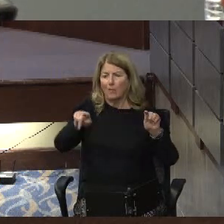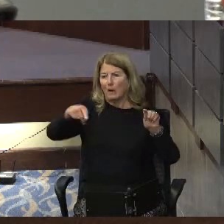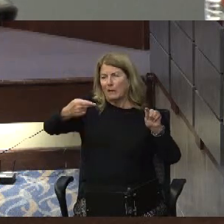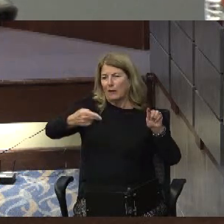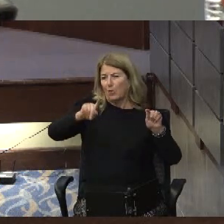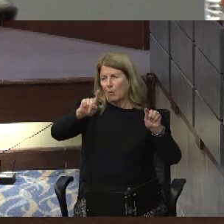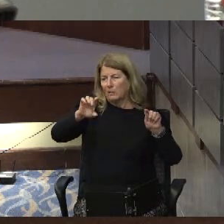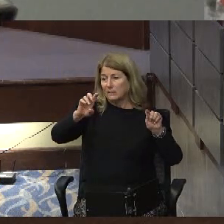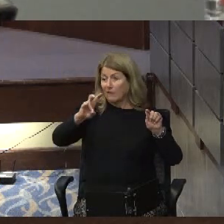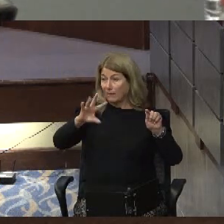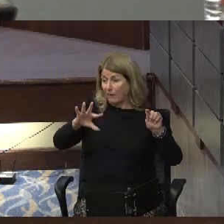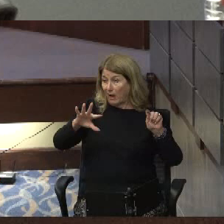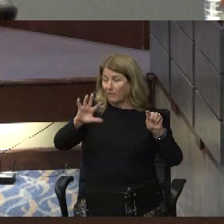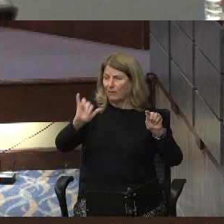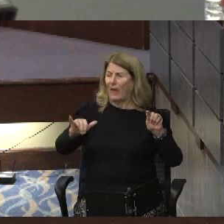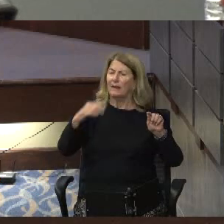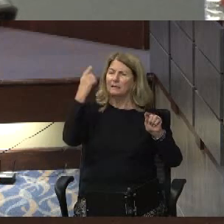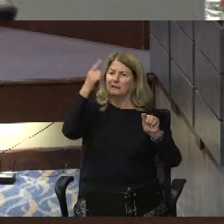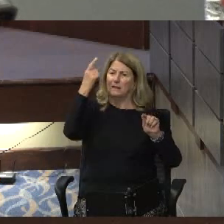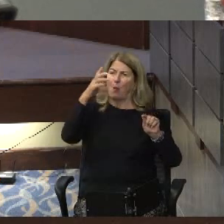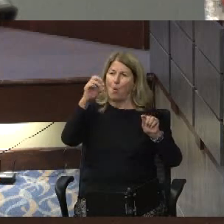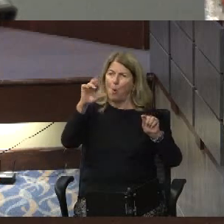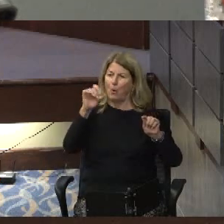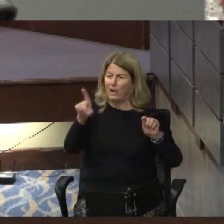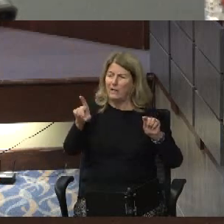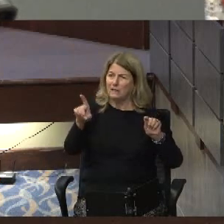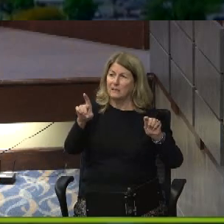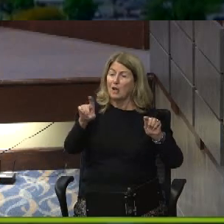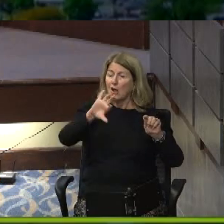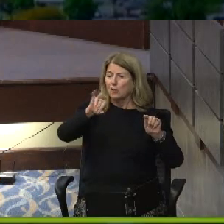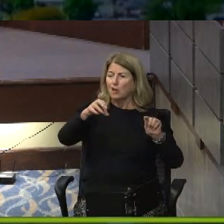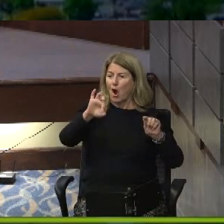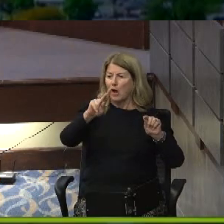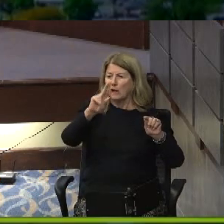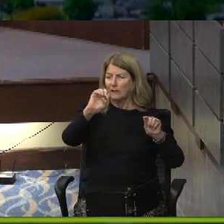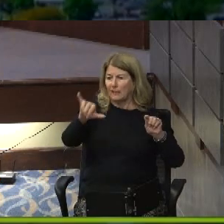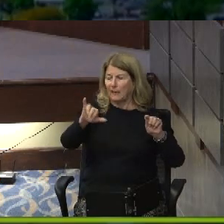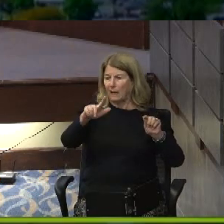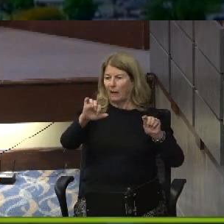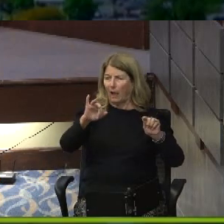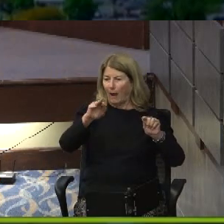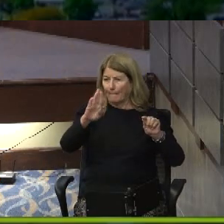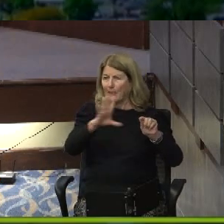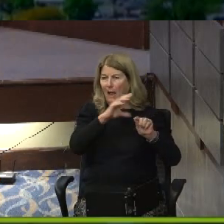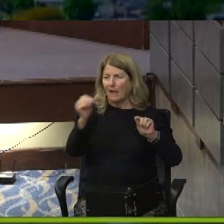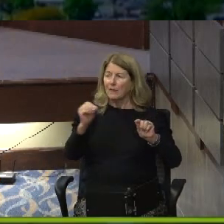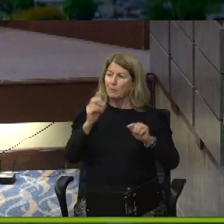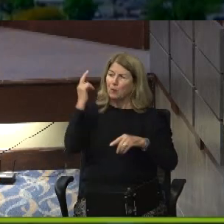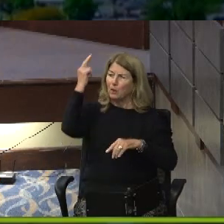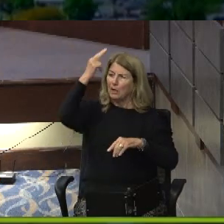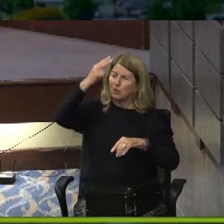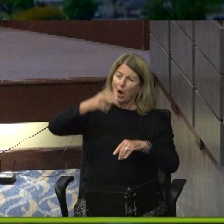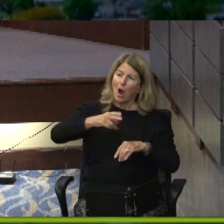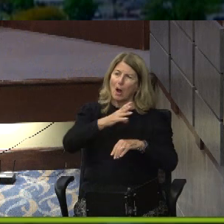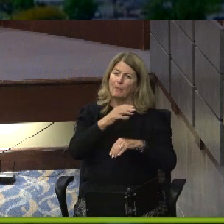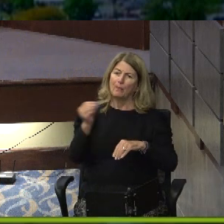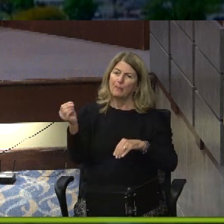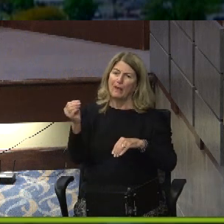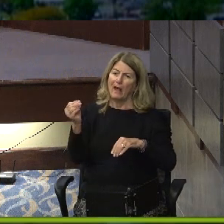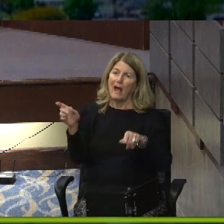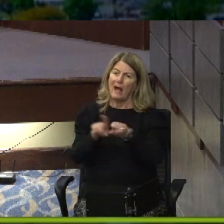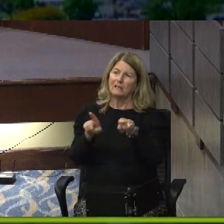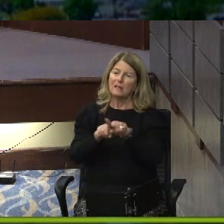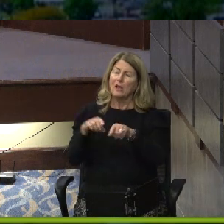175, which considers an ordinance designating the Jockey Club, Barber, and Beauty Shop as a historic landmark. This